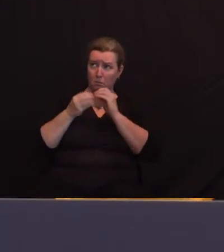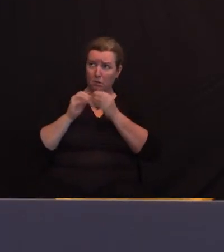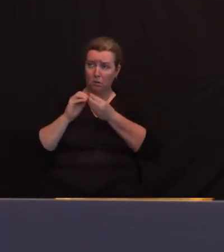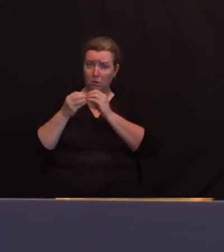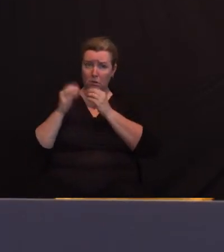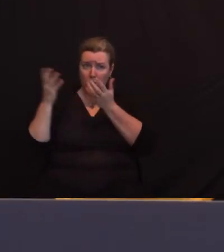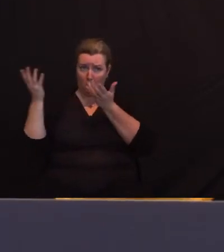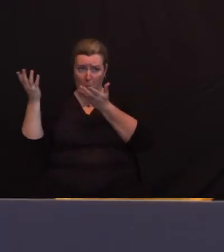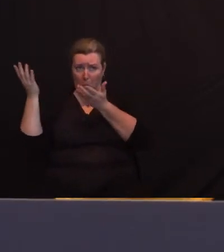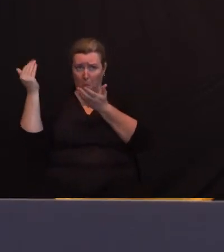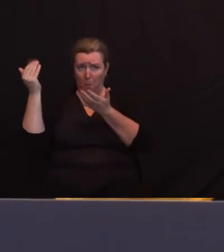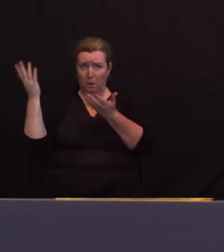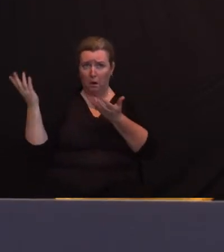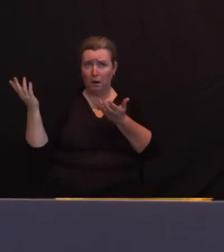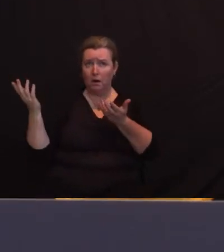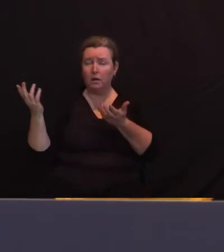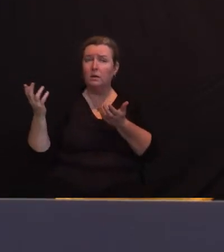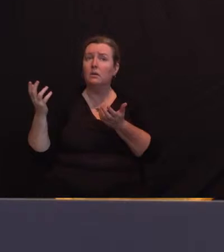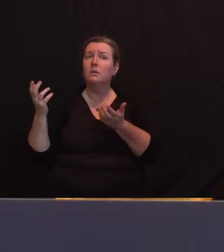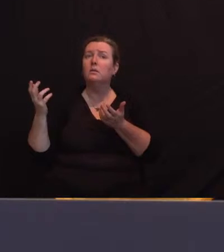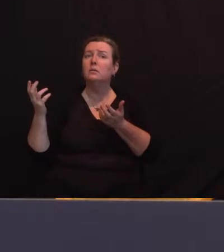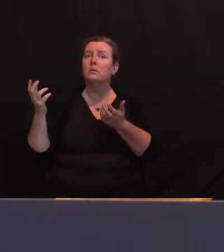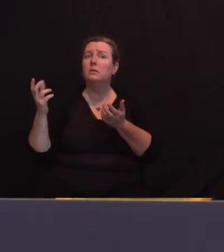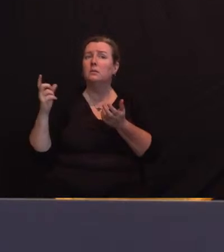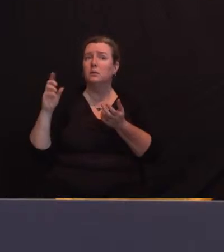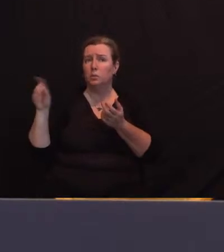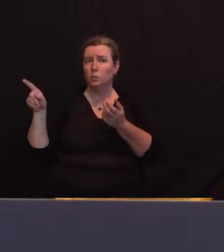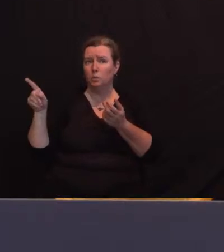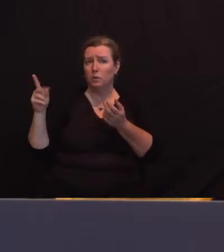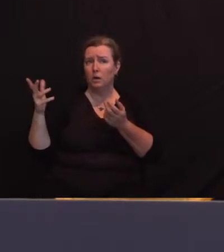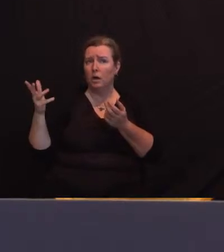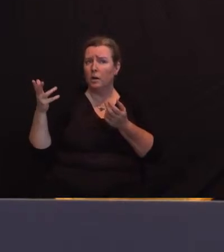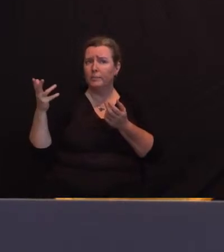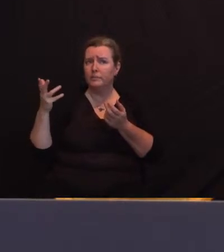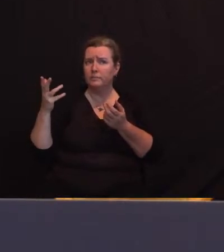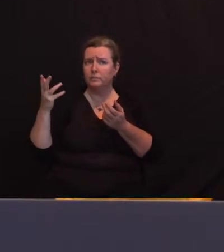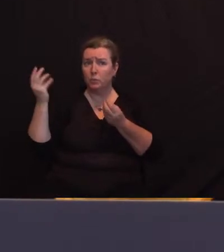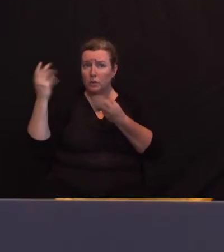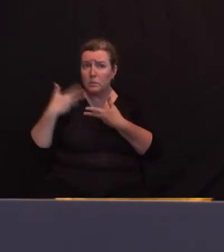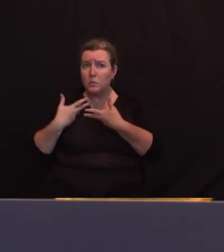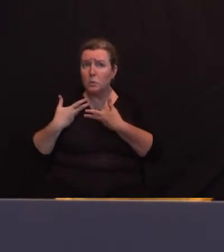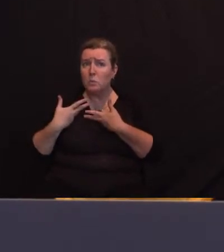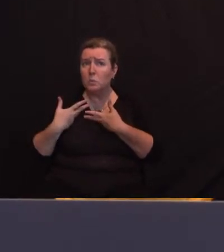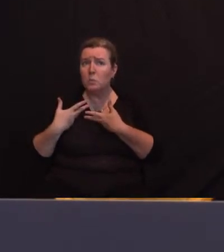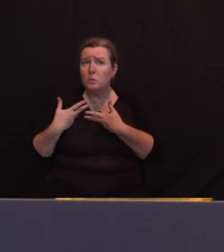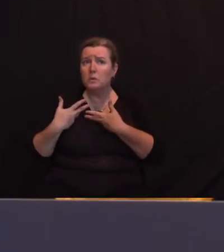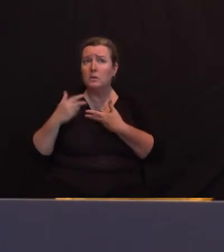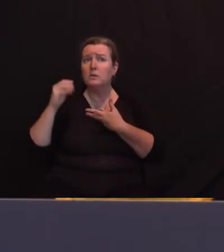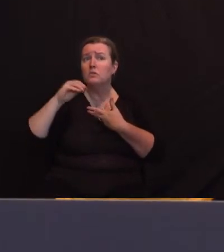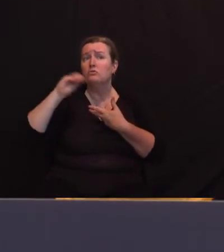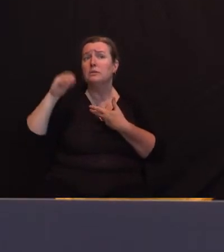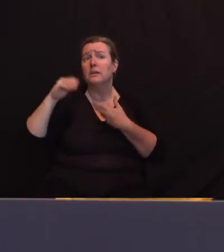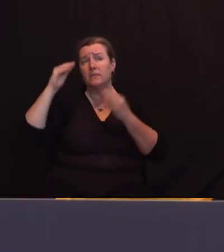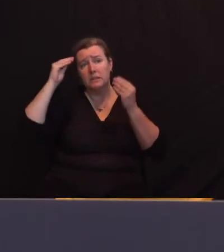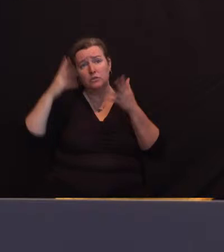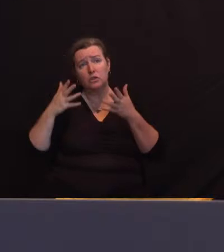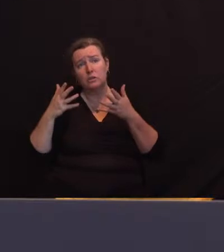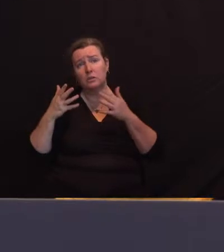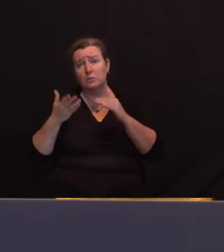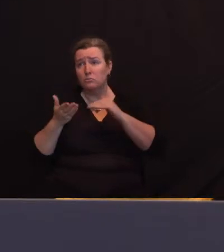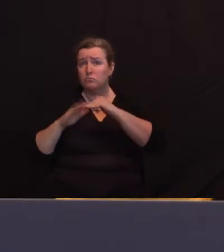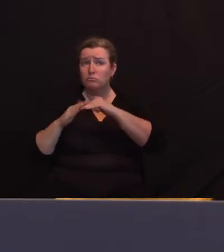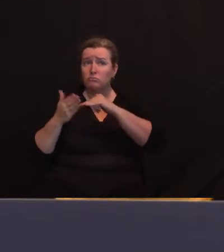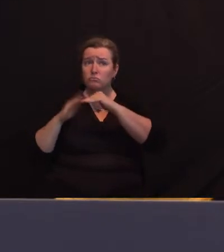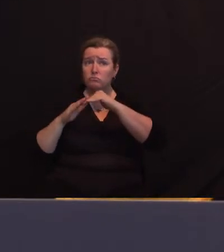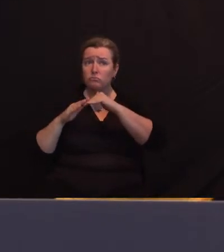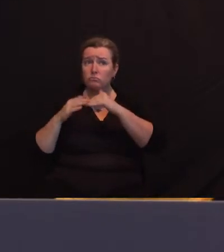you plan on updates? Do you plan to update those figures to say, the percentages moved from this to that, so that people have an idea of where